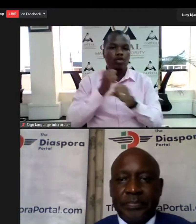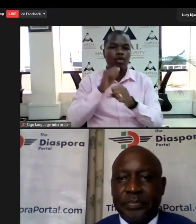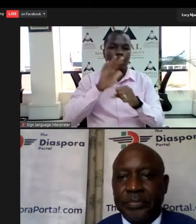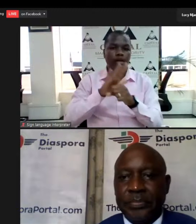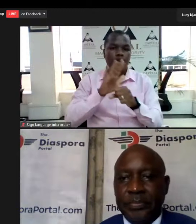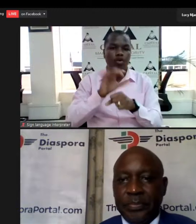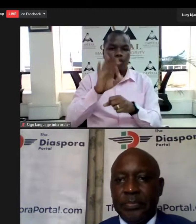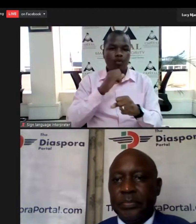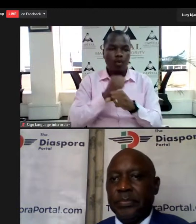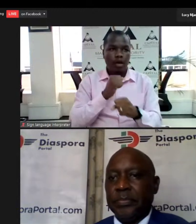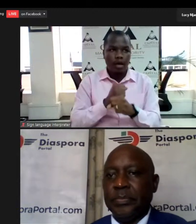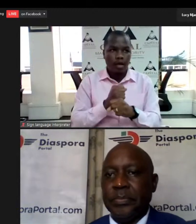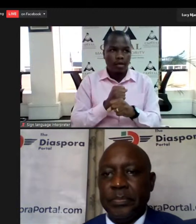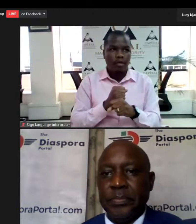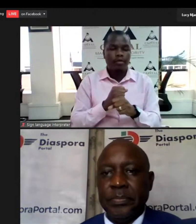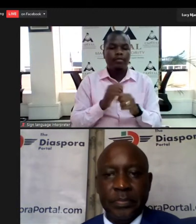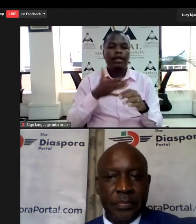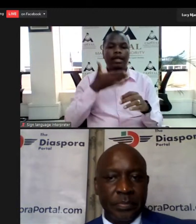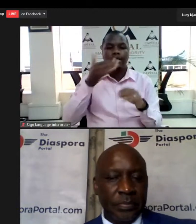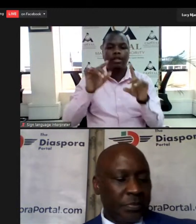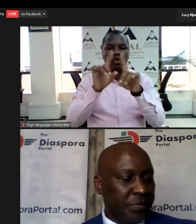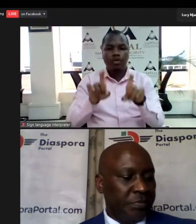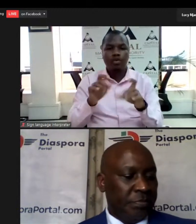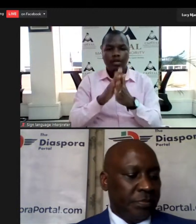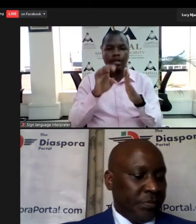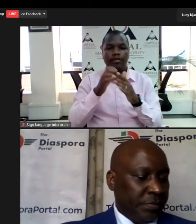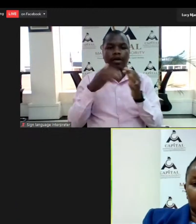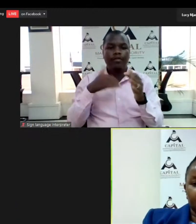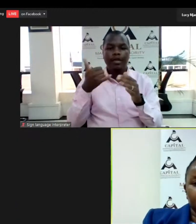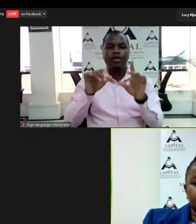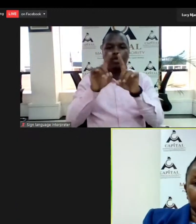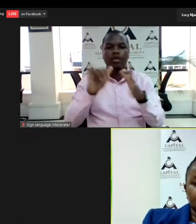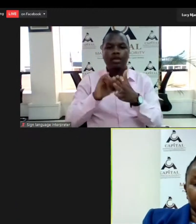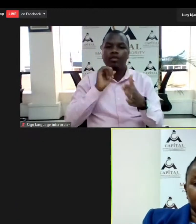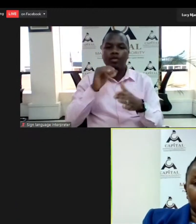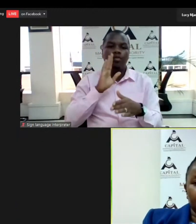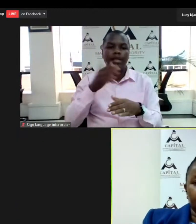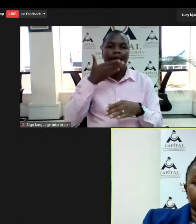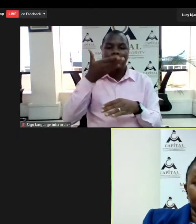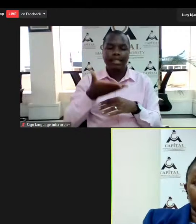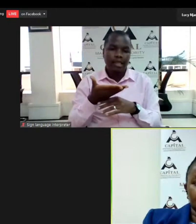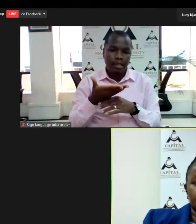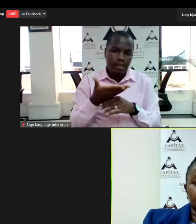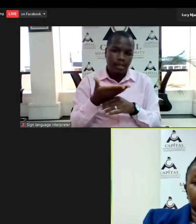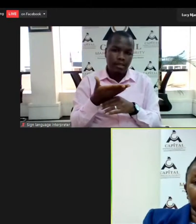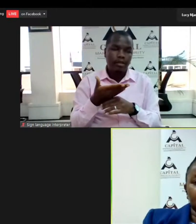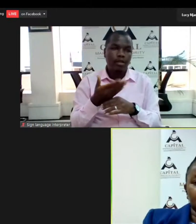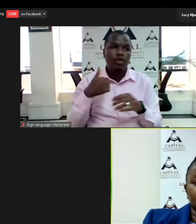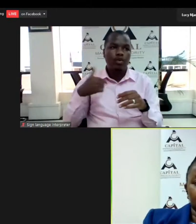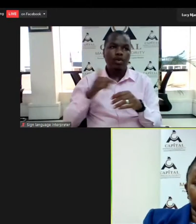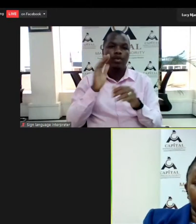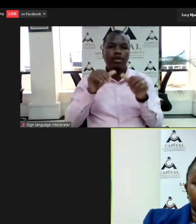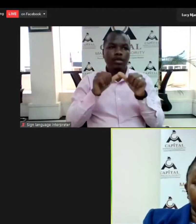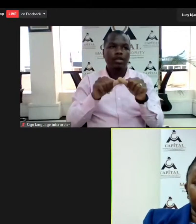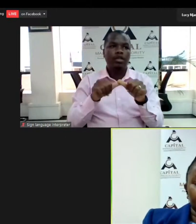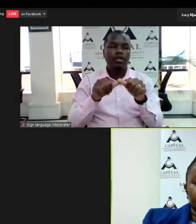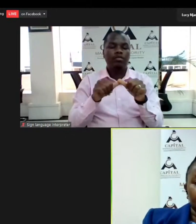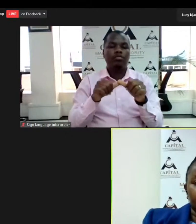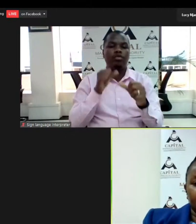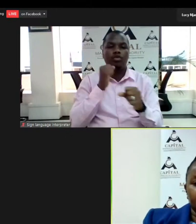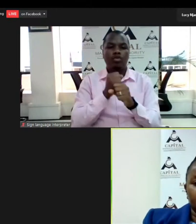of work answering your questions. And if there are any questions that haven't been answered, we will still go through